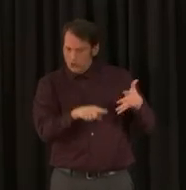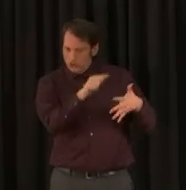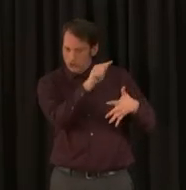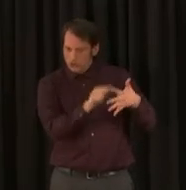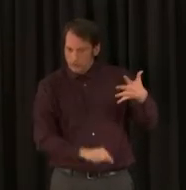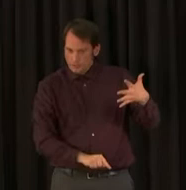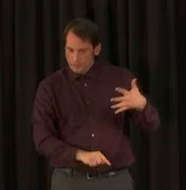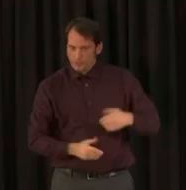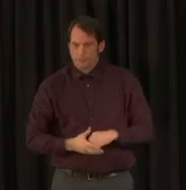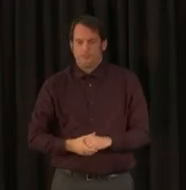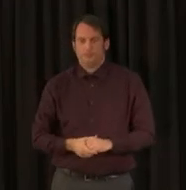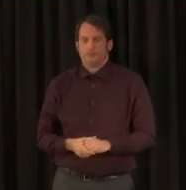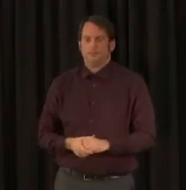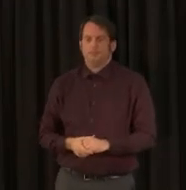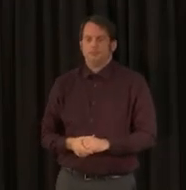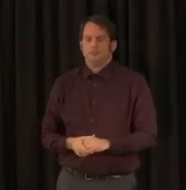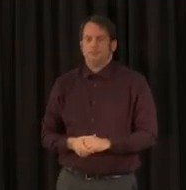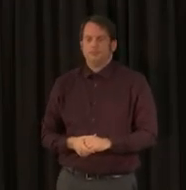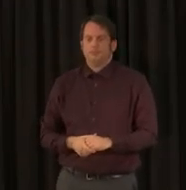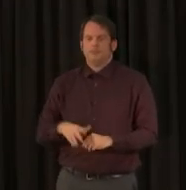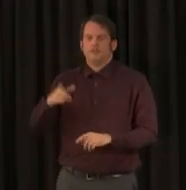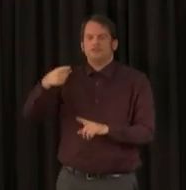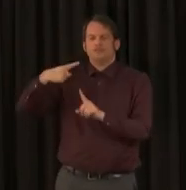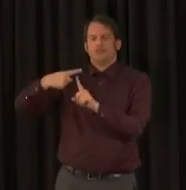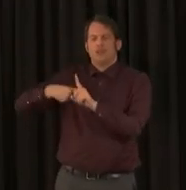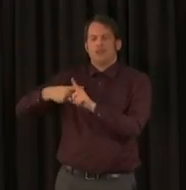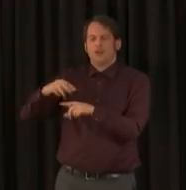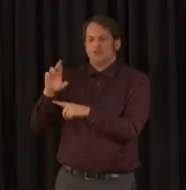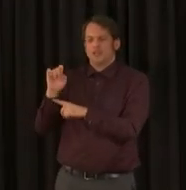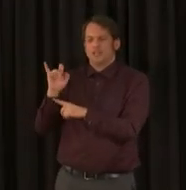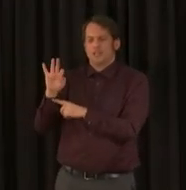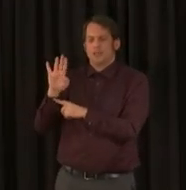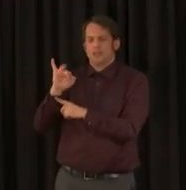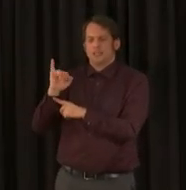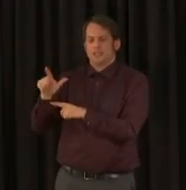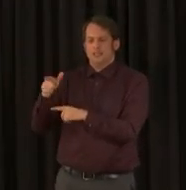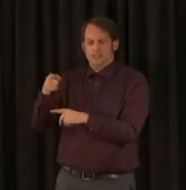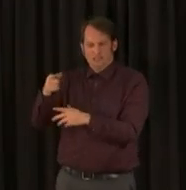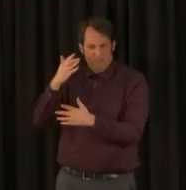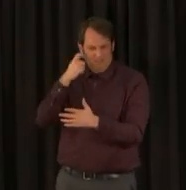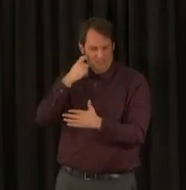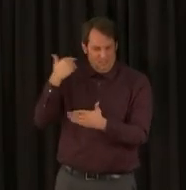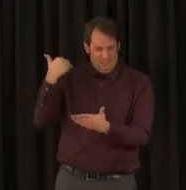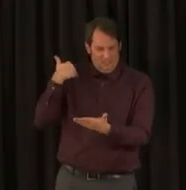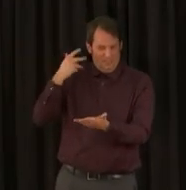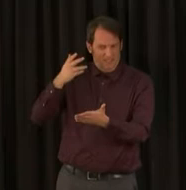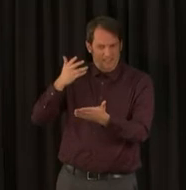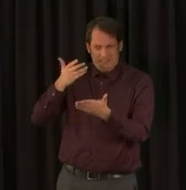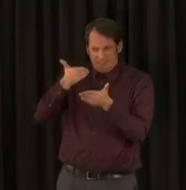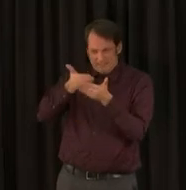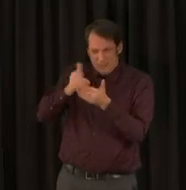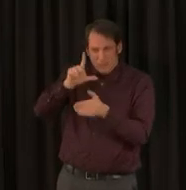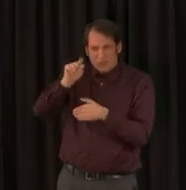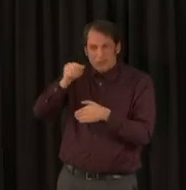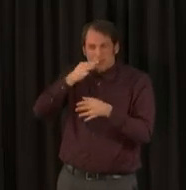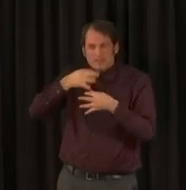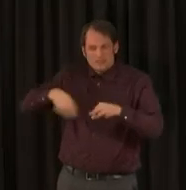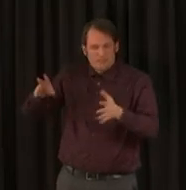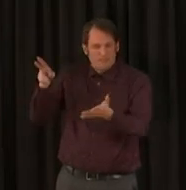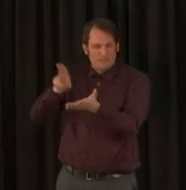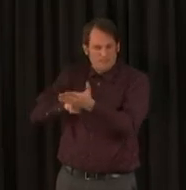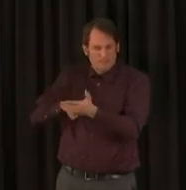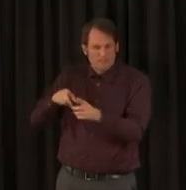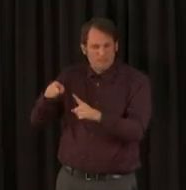about the rent relief bill that was signed into law at the end of 2020. It was to give aid to states to